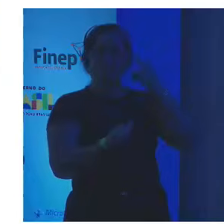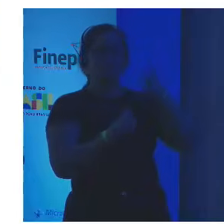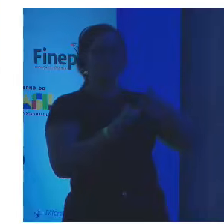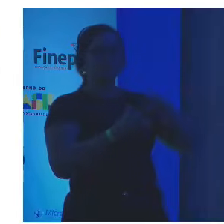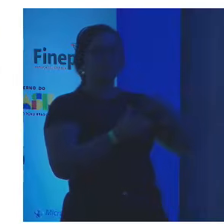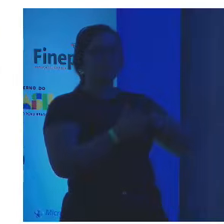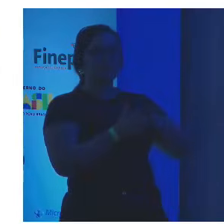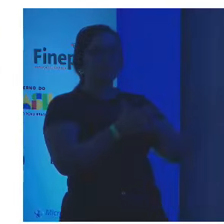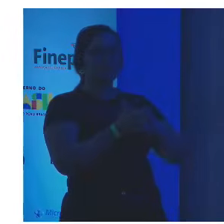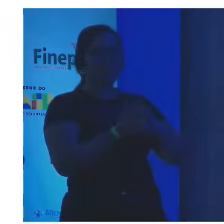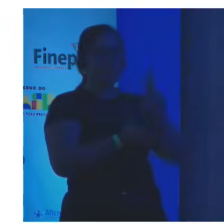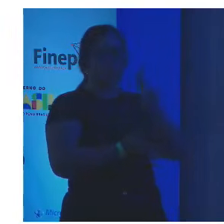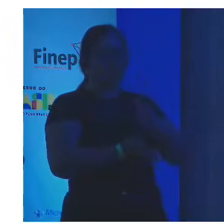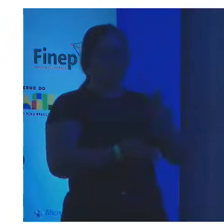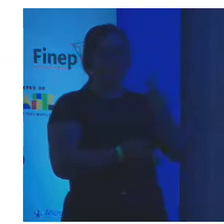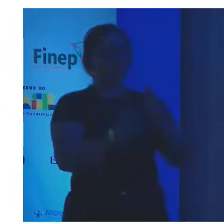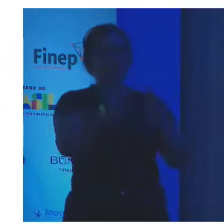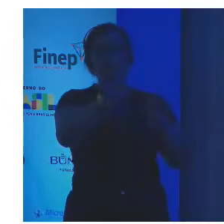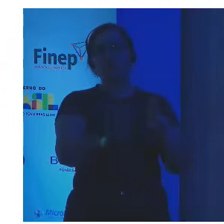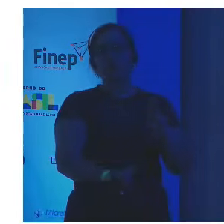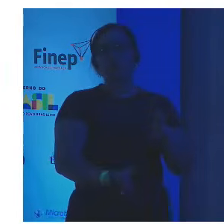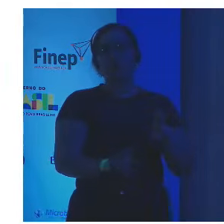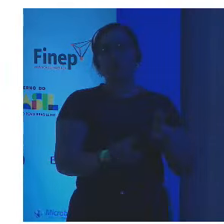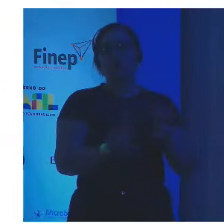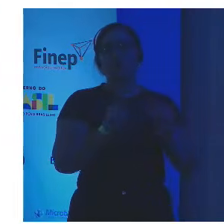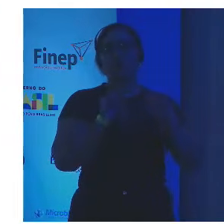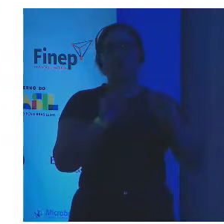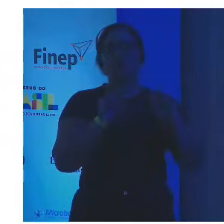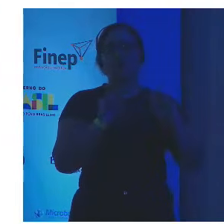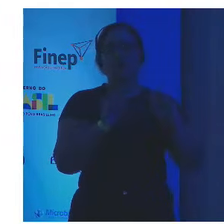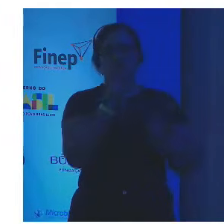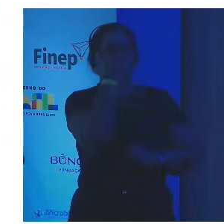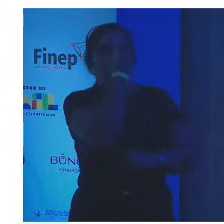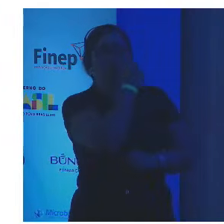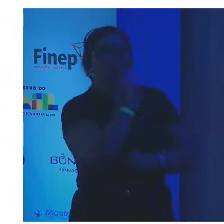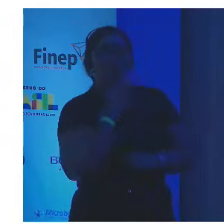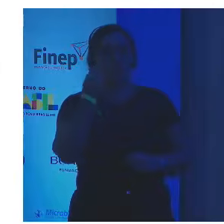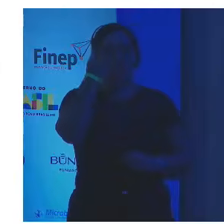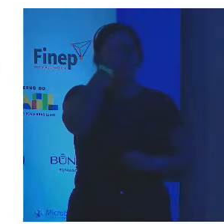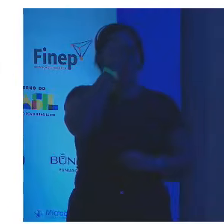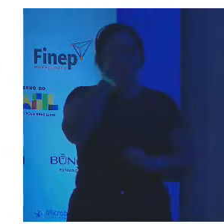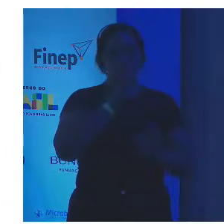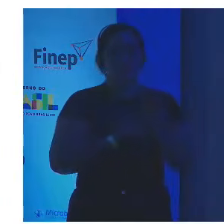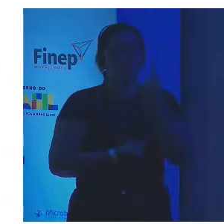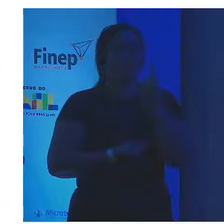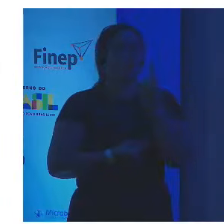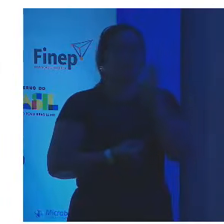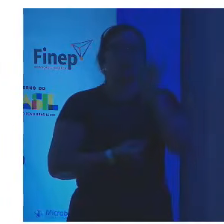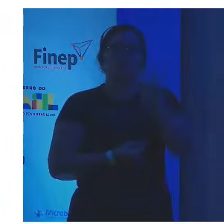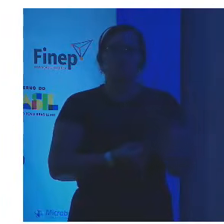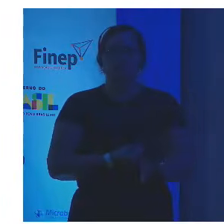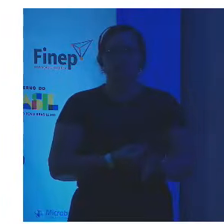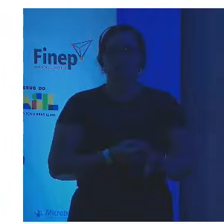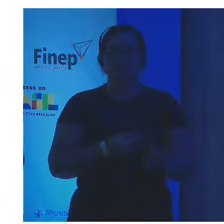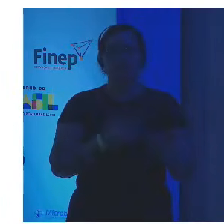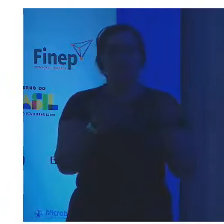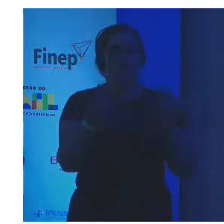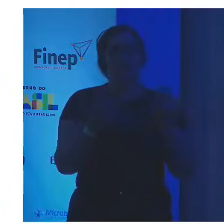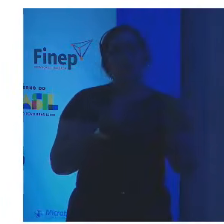only 1 watt-hour compared to our system that is the best in the world, 6